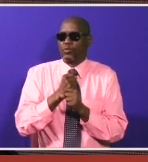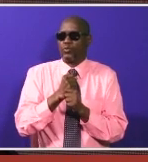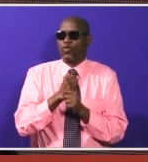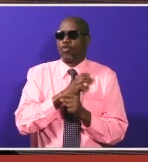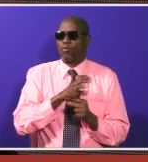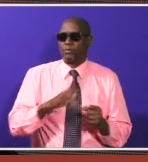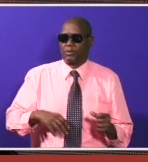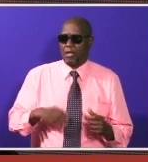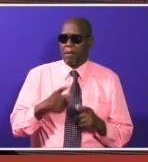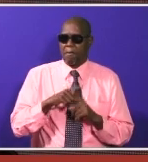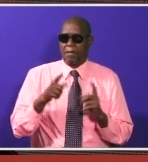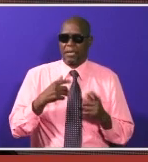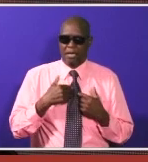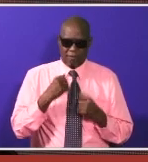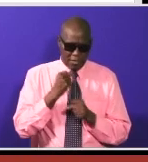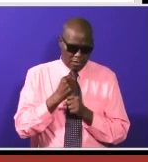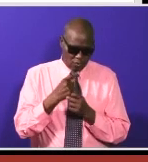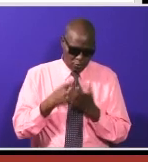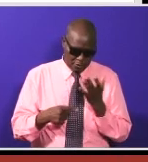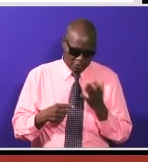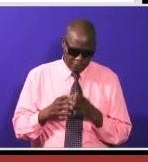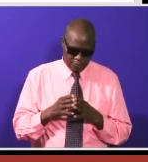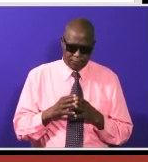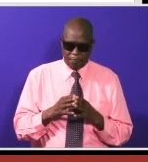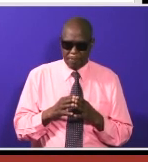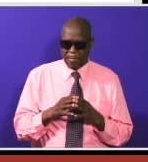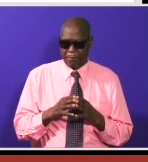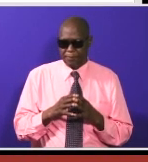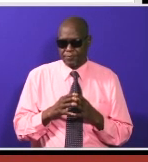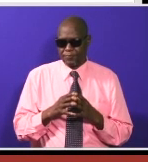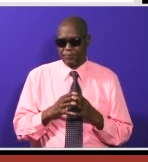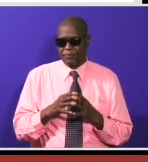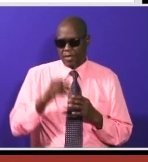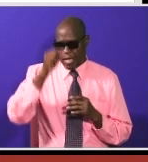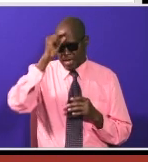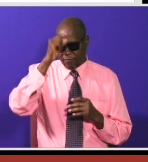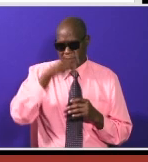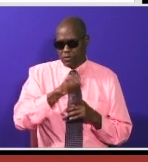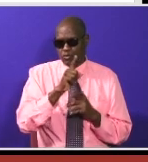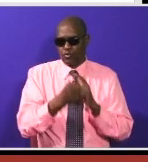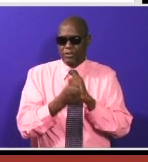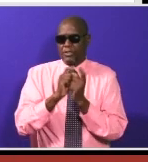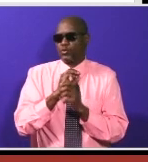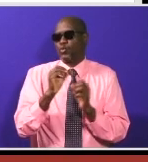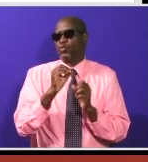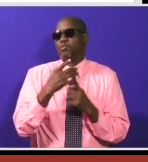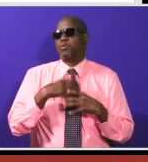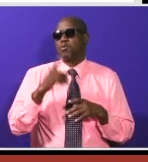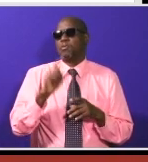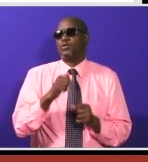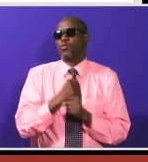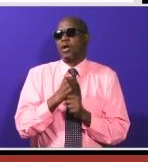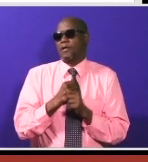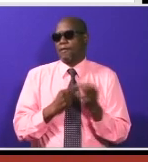done is subsumed within the government itself. It is not going to change because people are going to be working, all right? People are going to be on